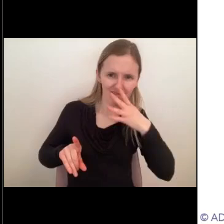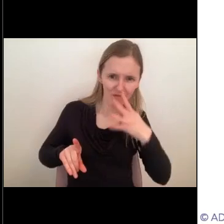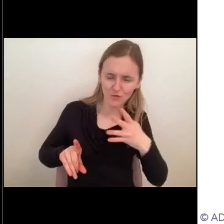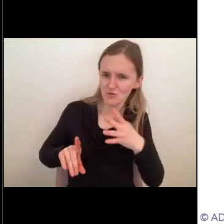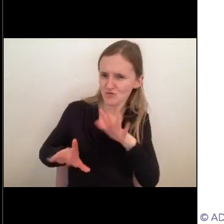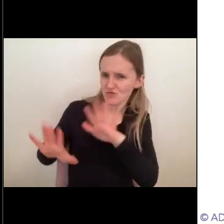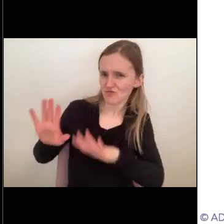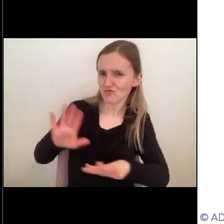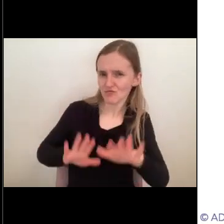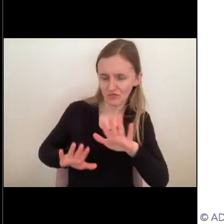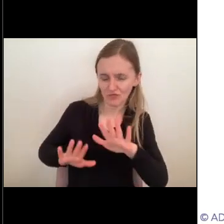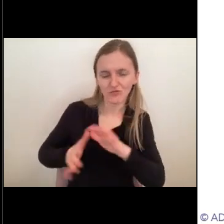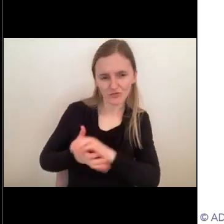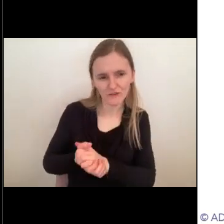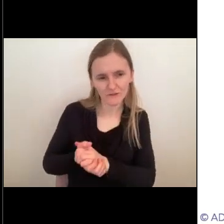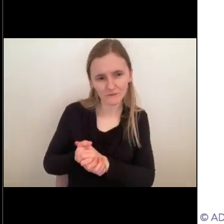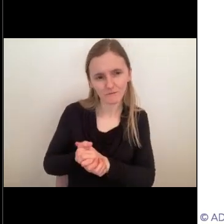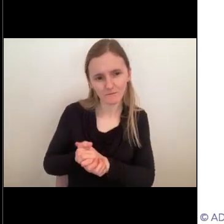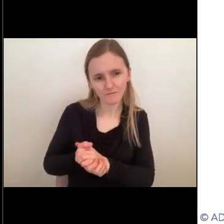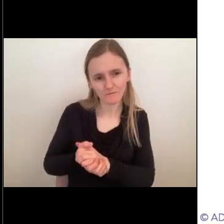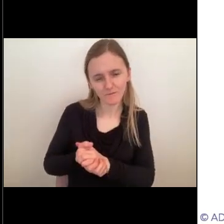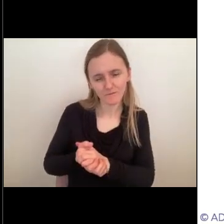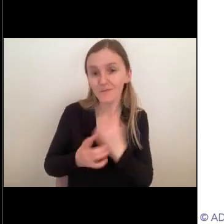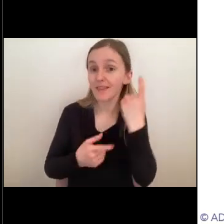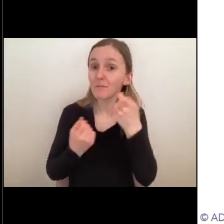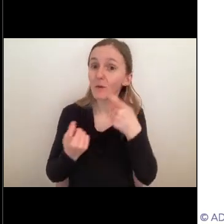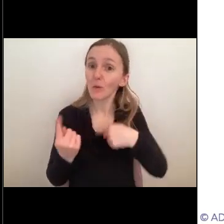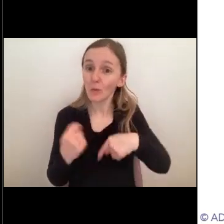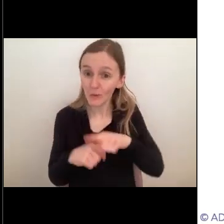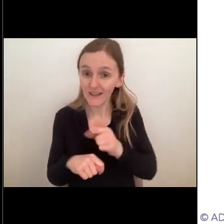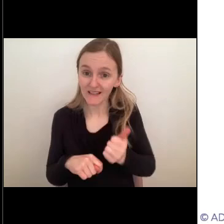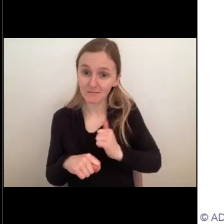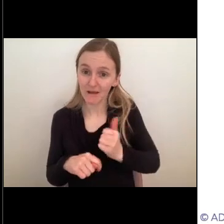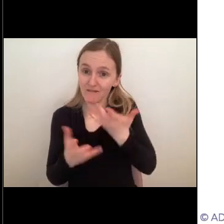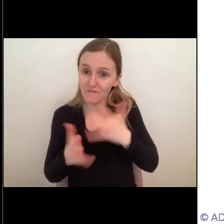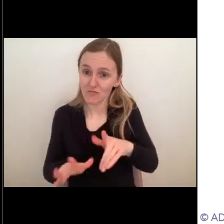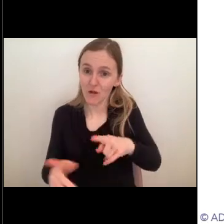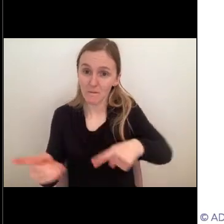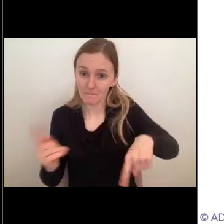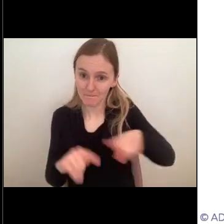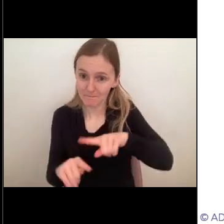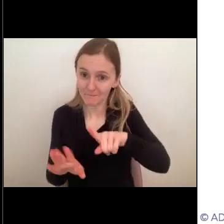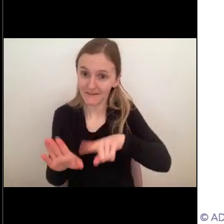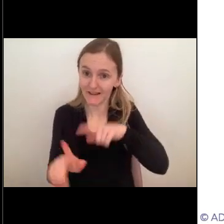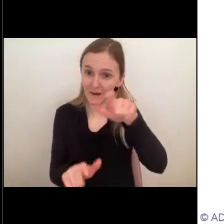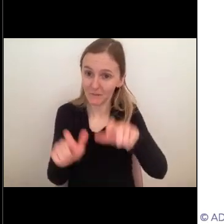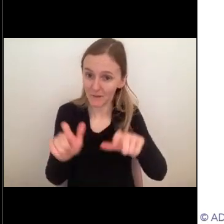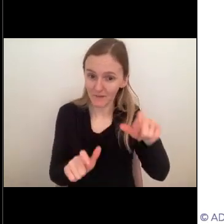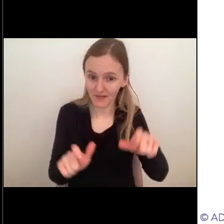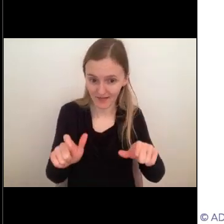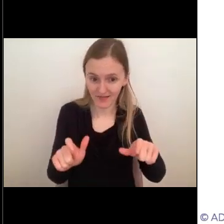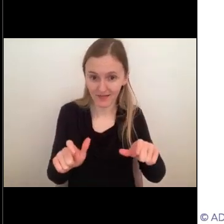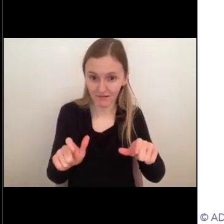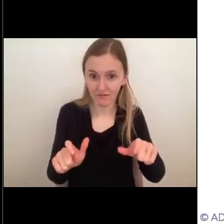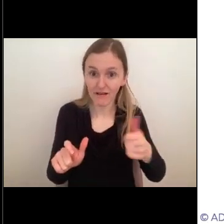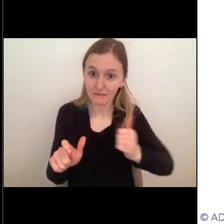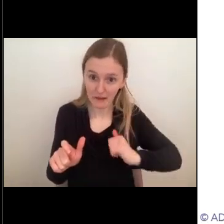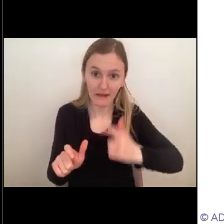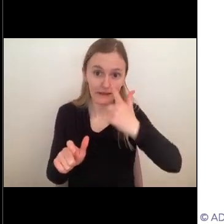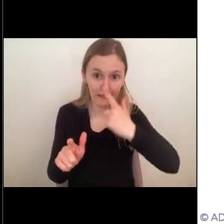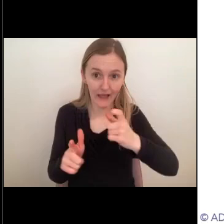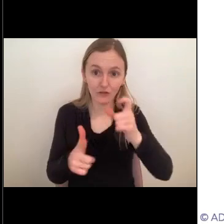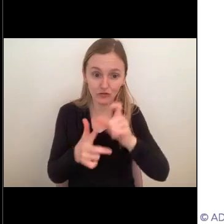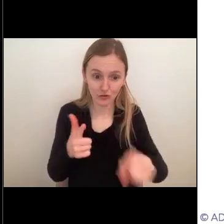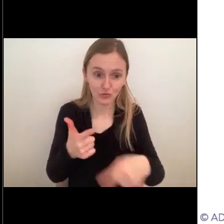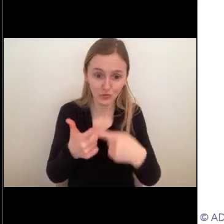just thinking about what are our expectations of our young people in terms of what we expect them to be able to do, in terms of being able to